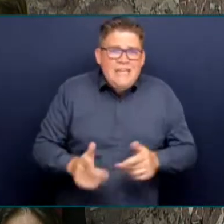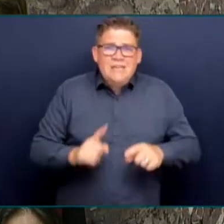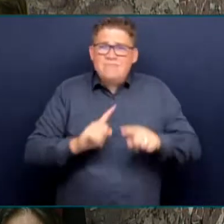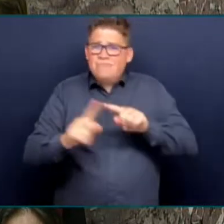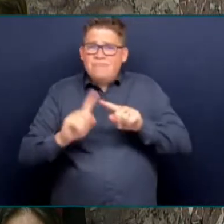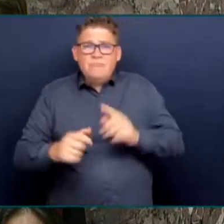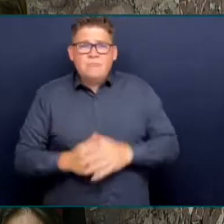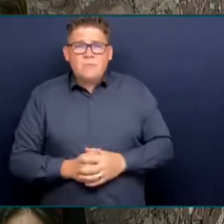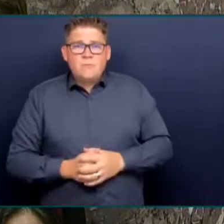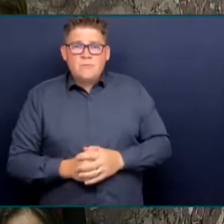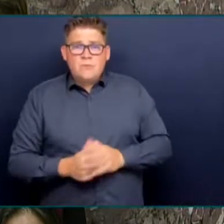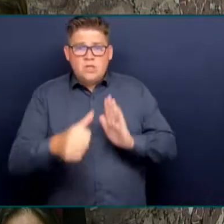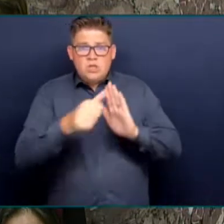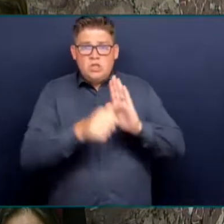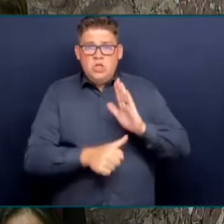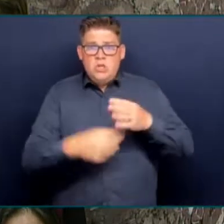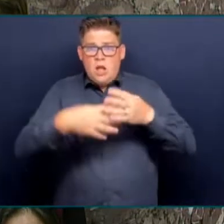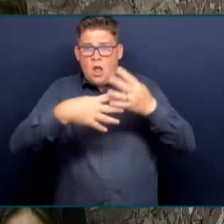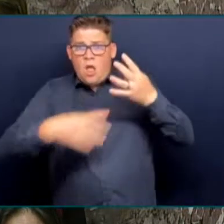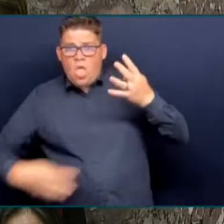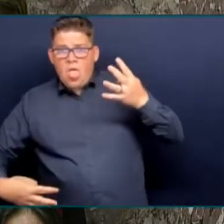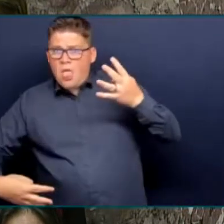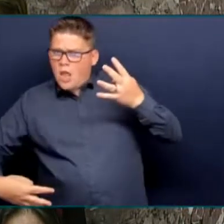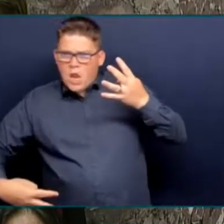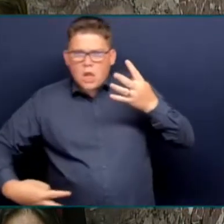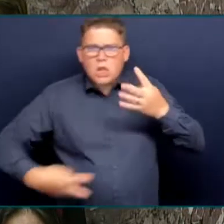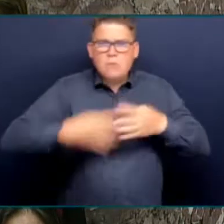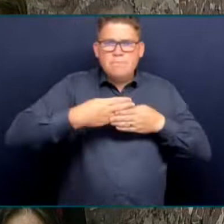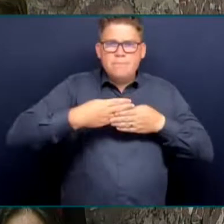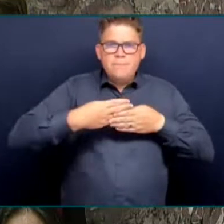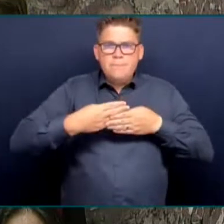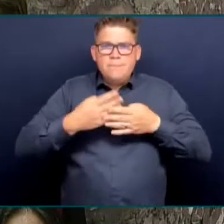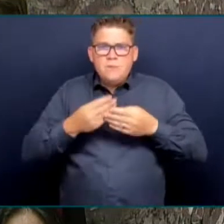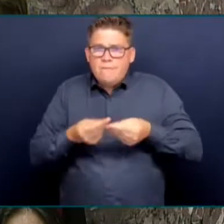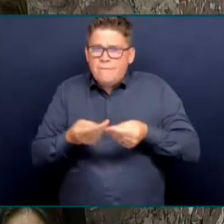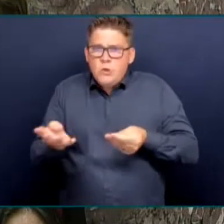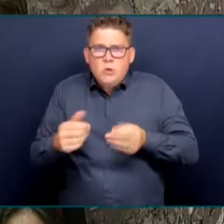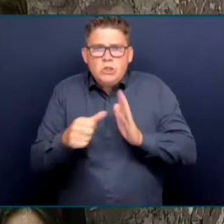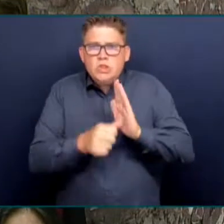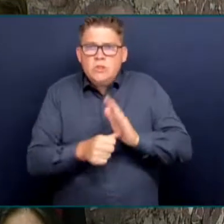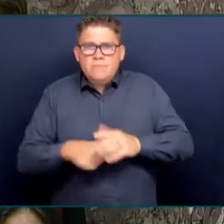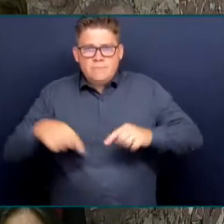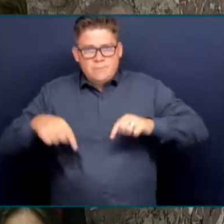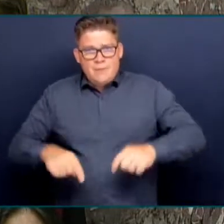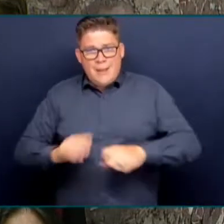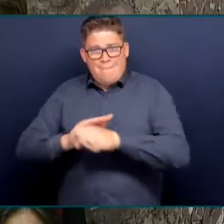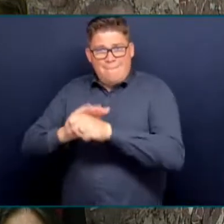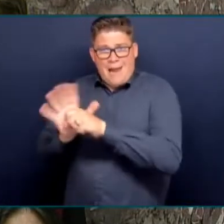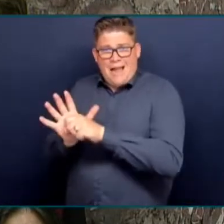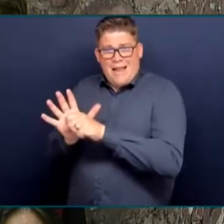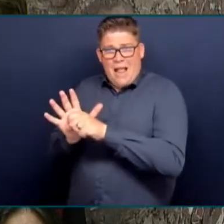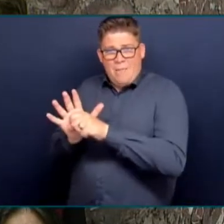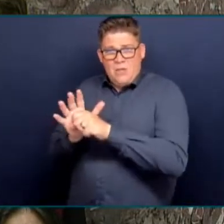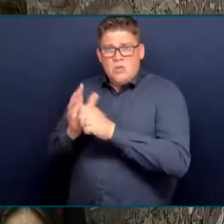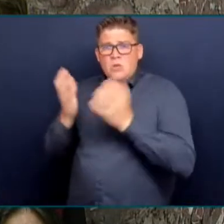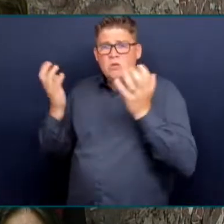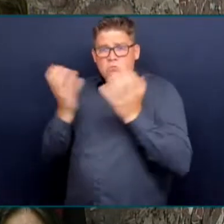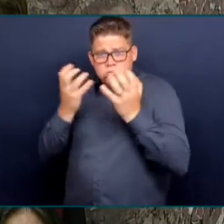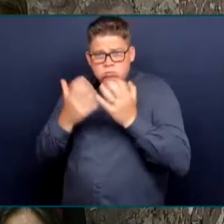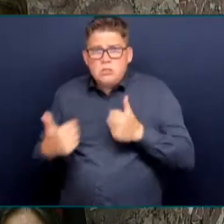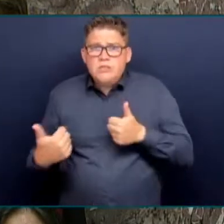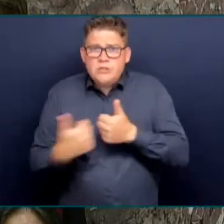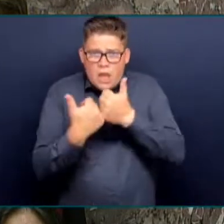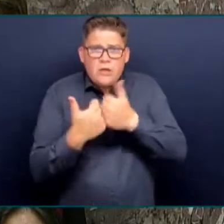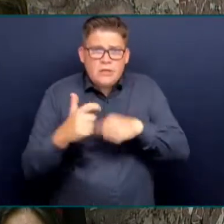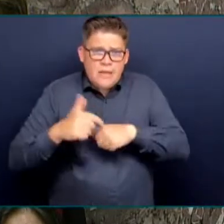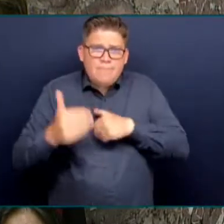Honourable Speaker, there are significant challenges in these times of pandemic, and it's why we're taking action everywhere, Honourable Speaker,